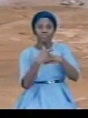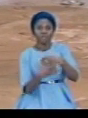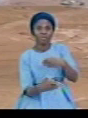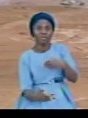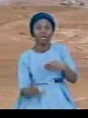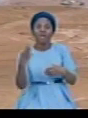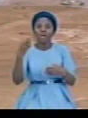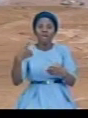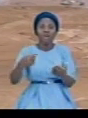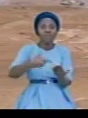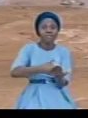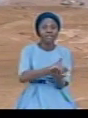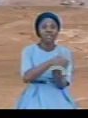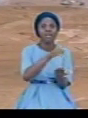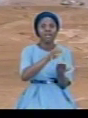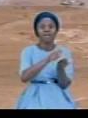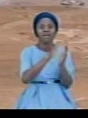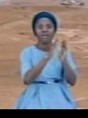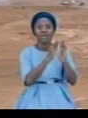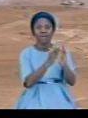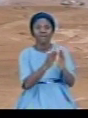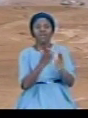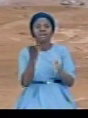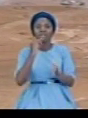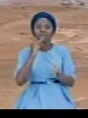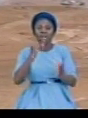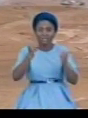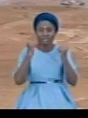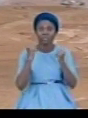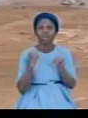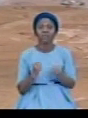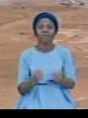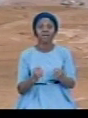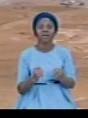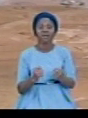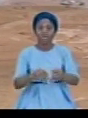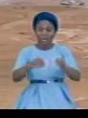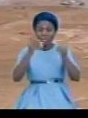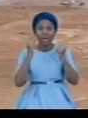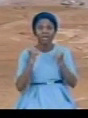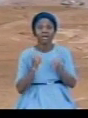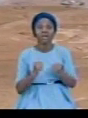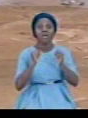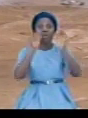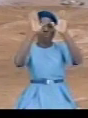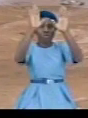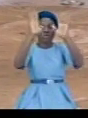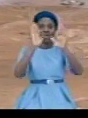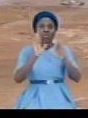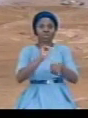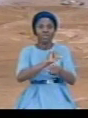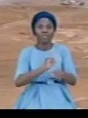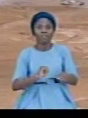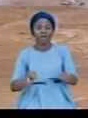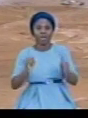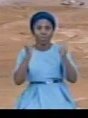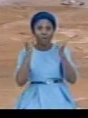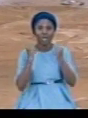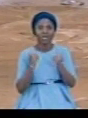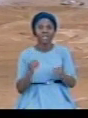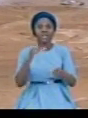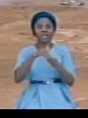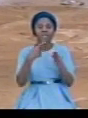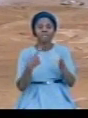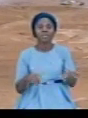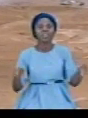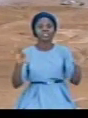the Lamb. There is power, wonder working power in